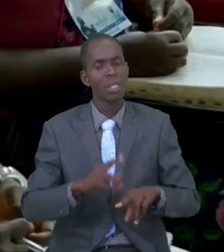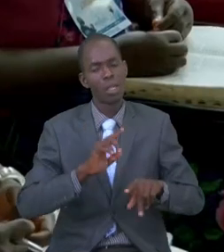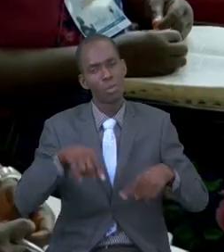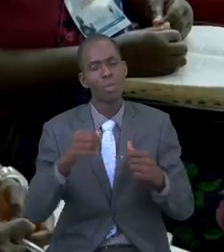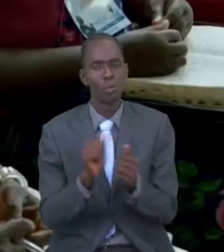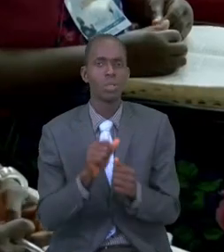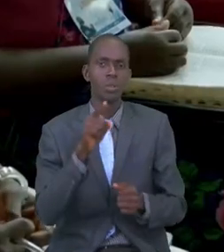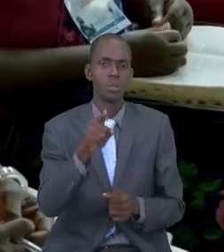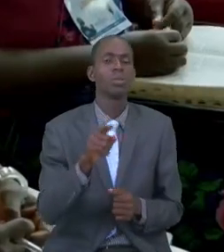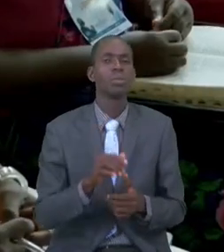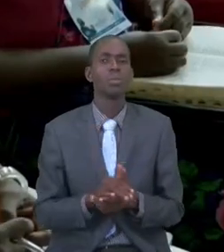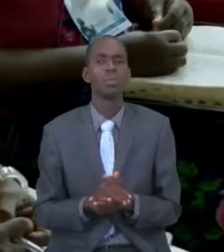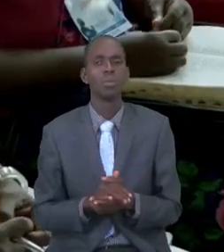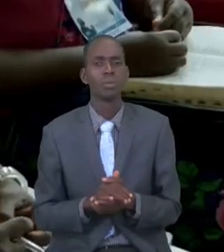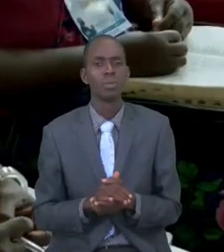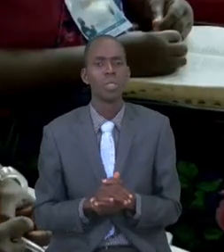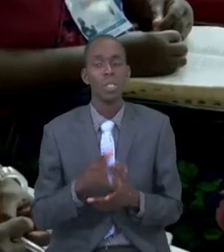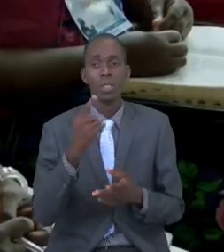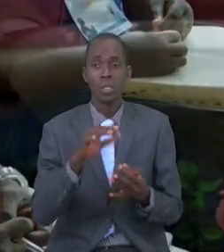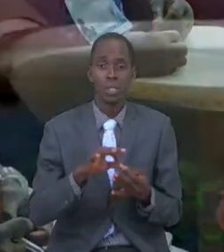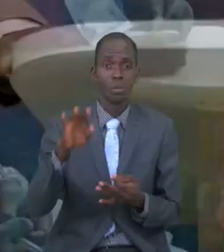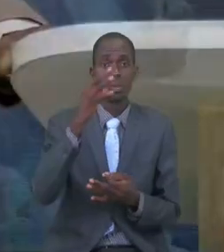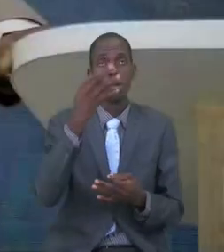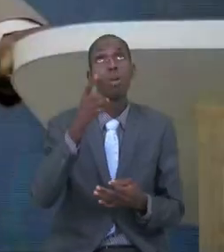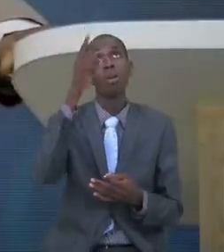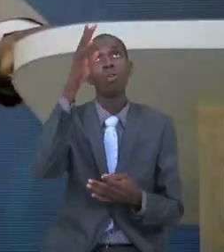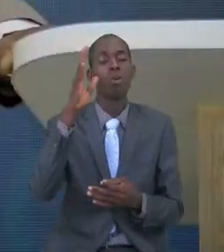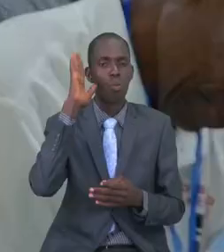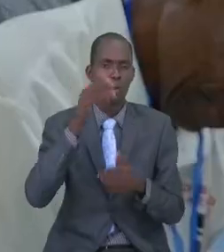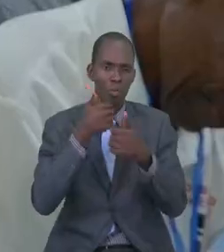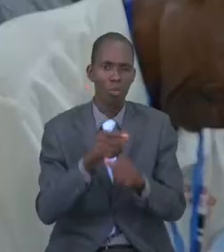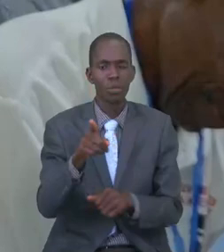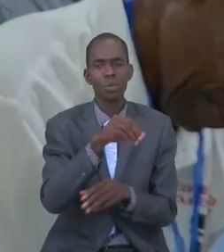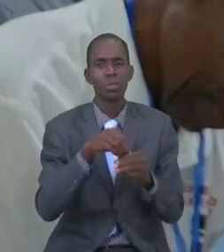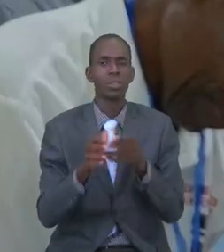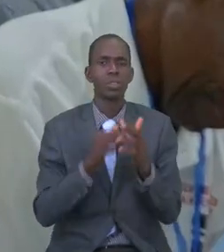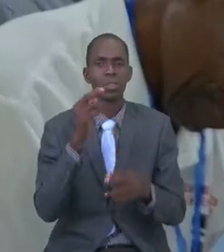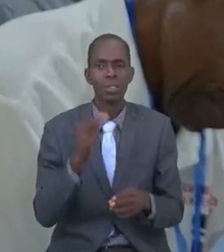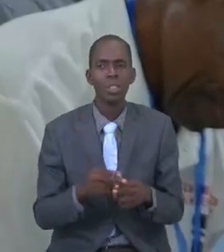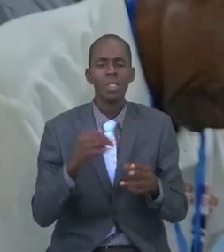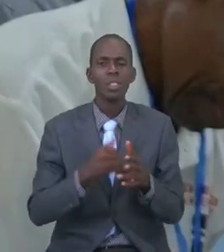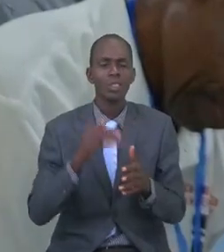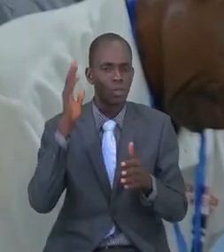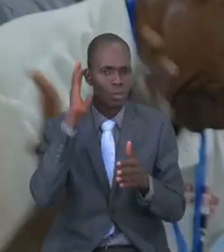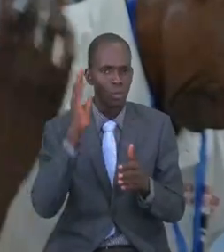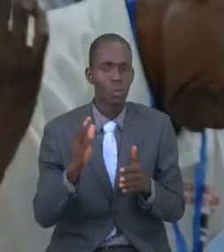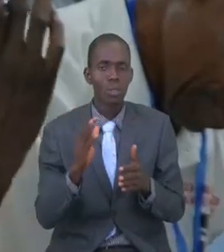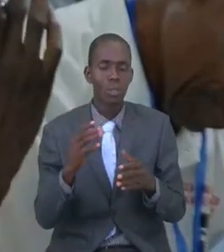you. The Spirit of God will follow you into a higher